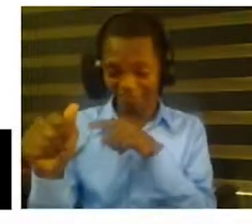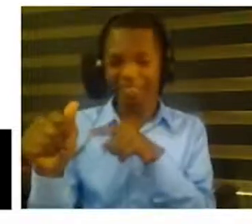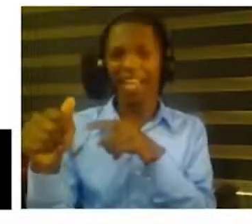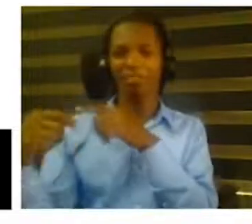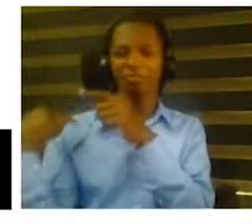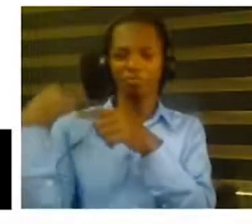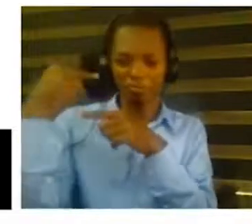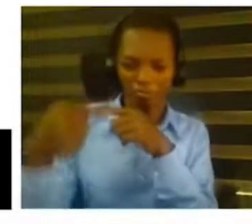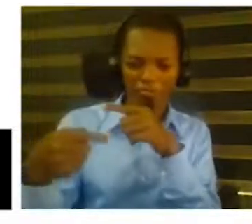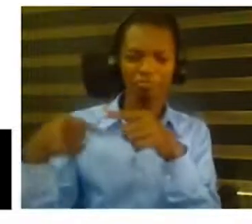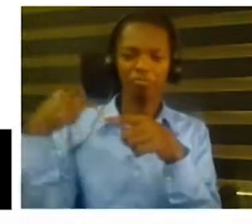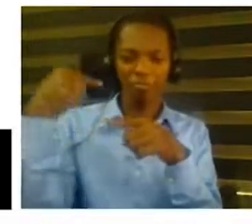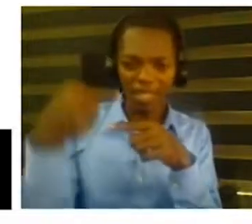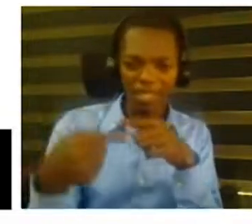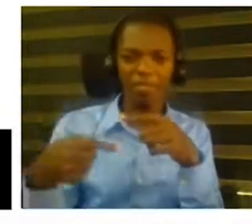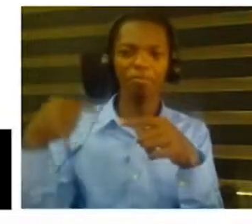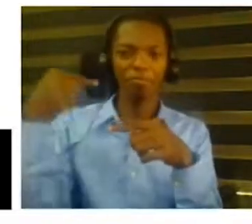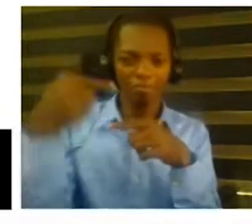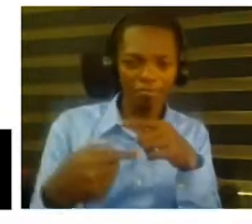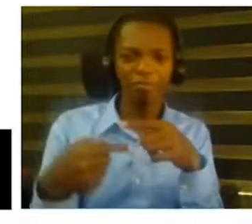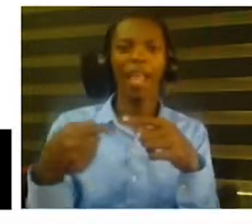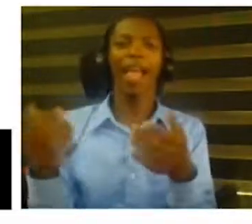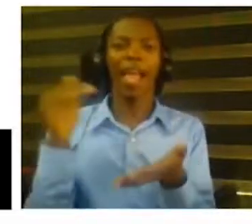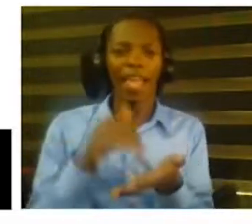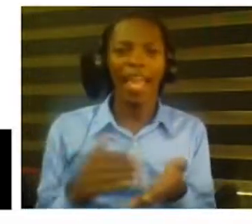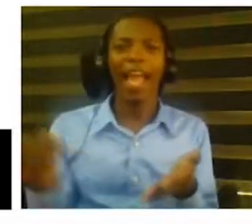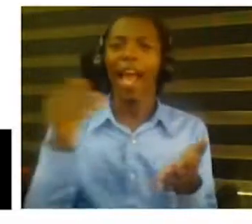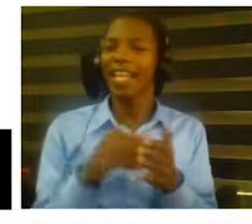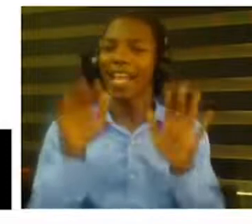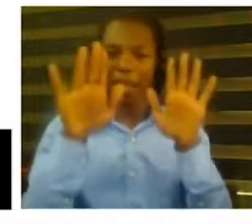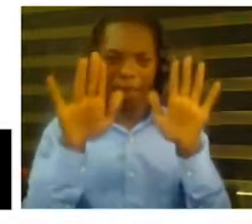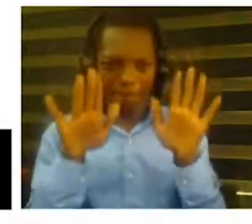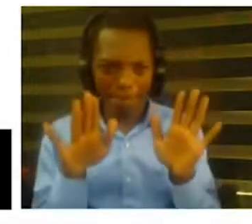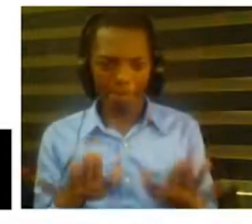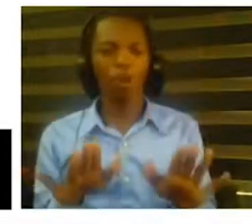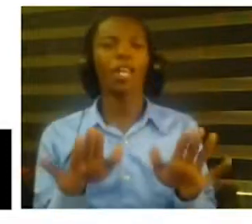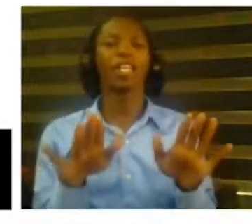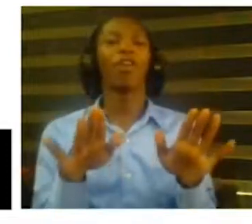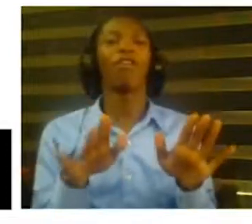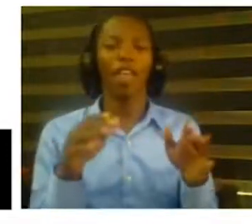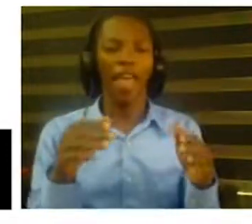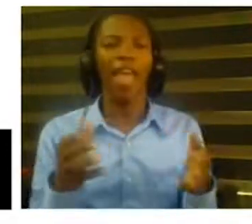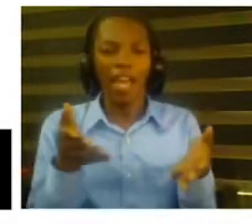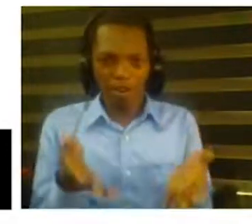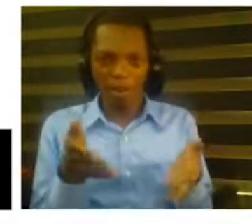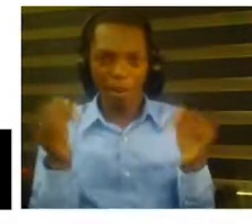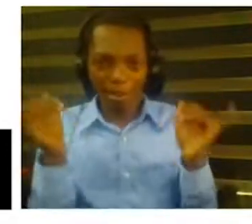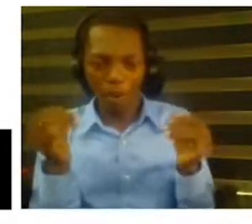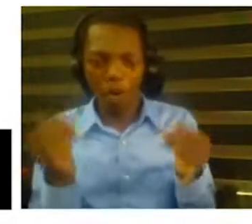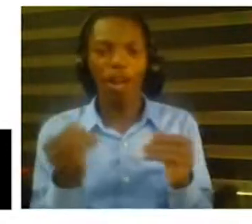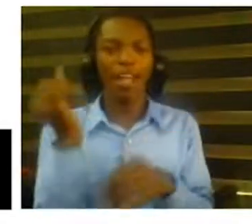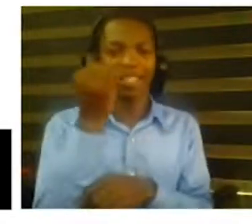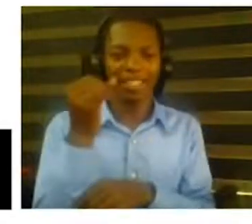global phenomenon, one of the most important aspects of modern design. We continue to push the boundaries, and